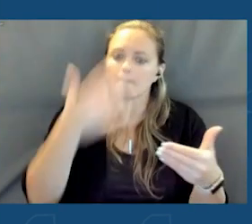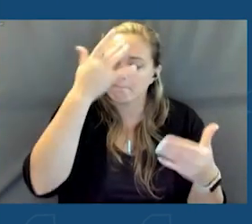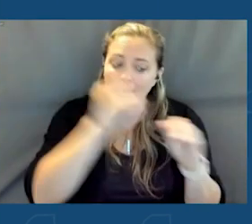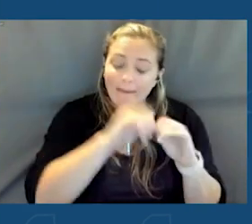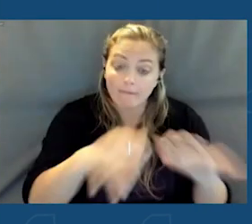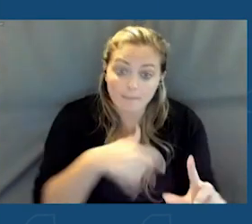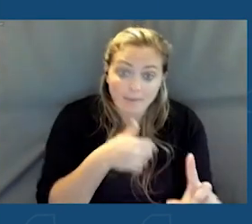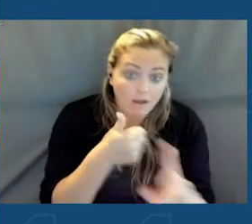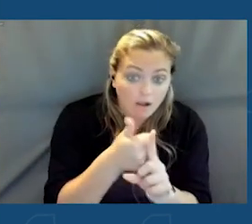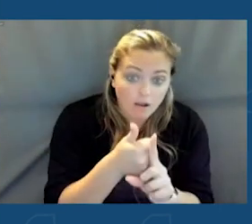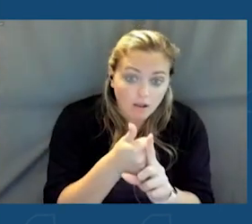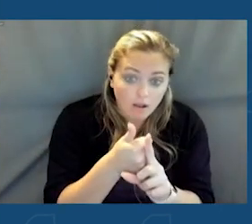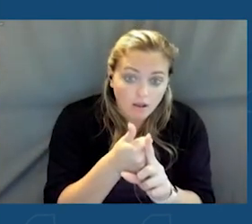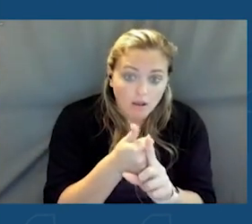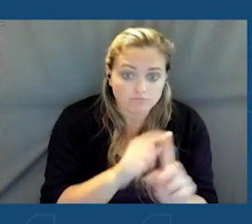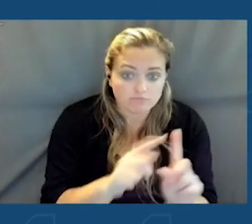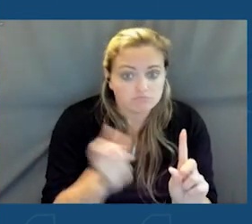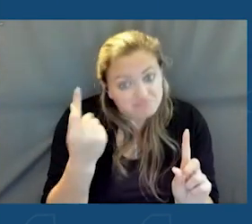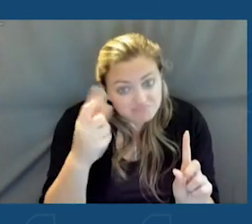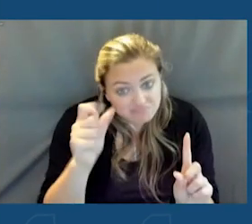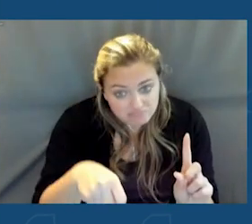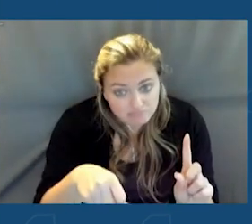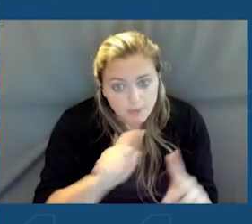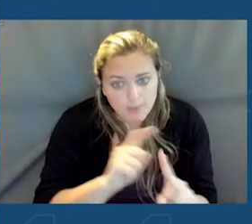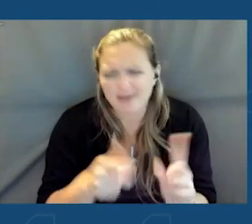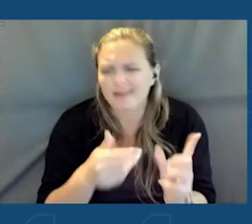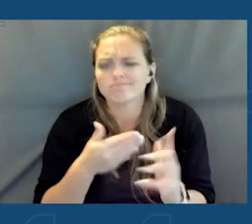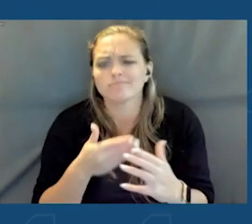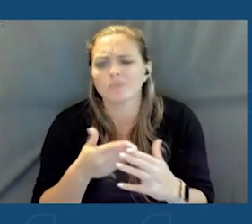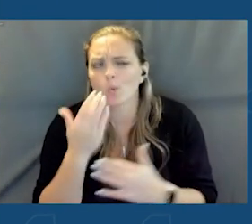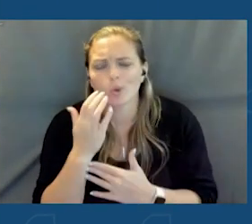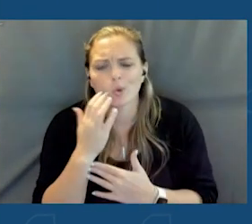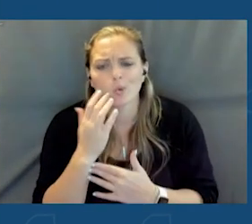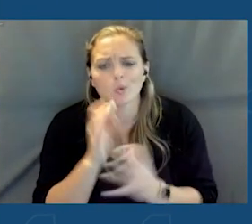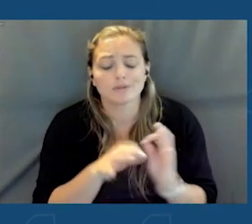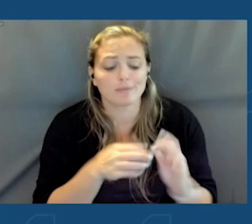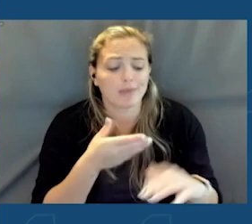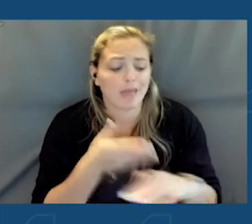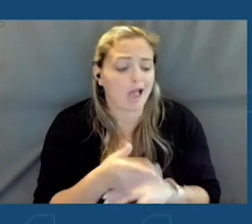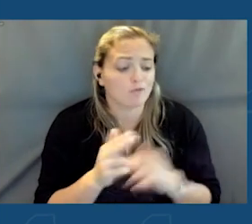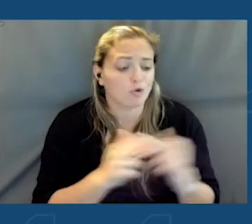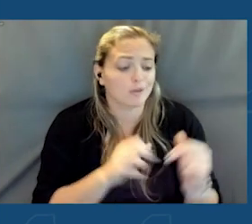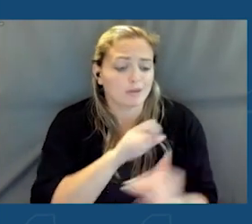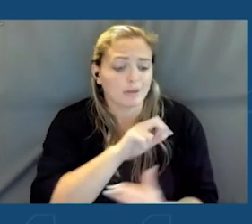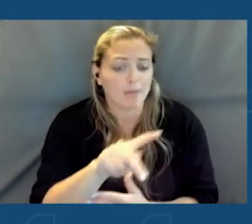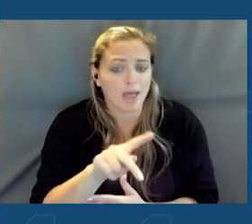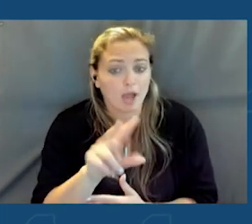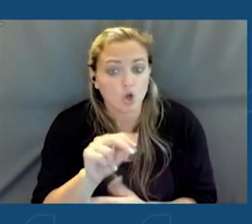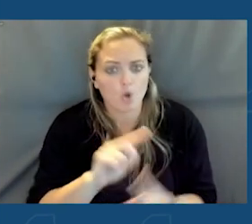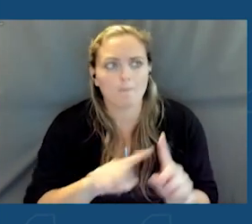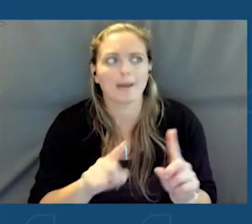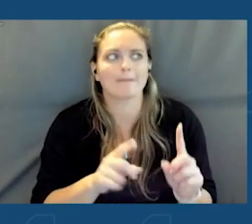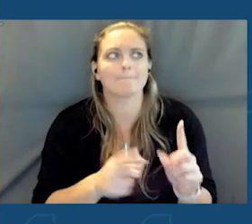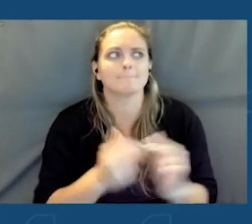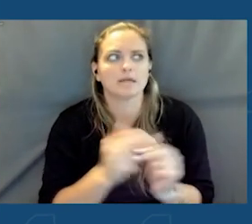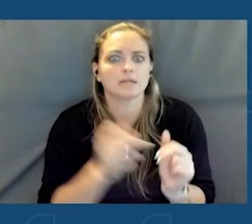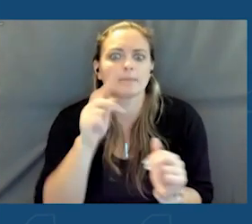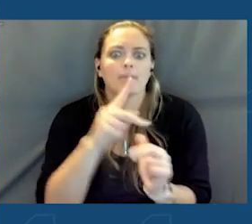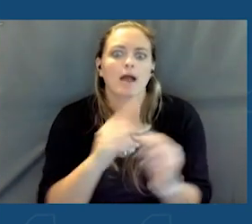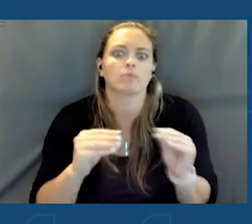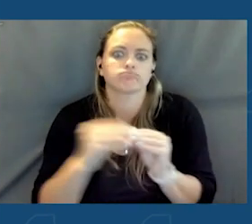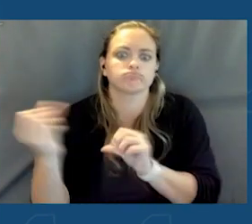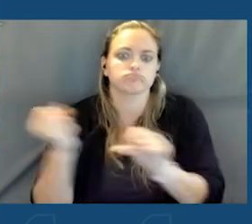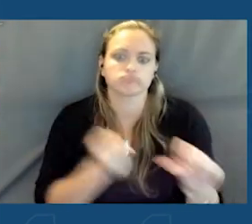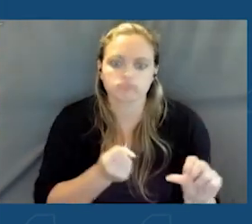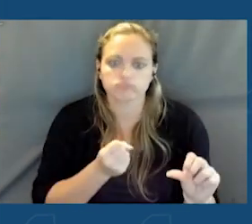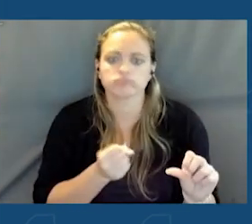often said coming out of this pandemic that it wasn't simply about building back, but building back stronger and better, and that's what we're